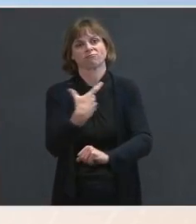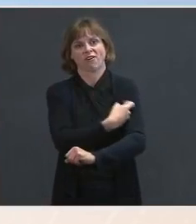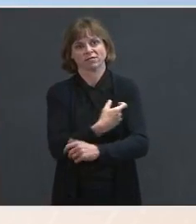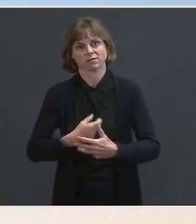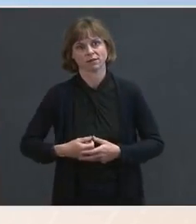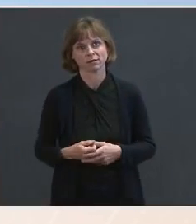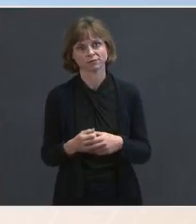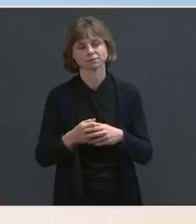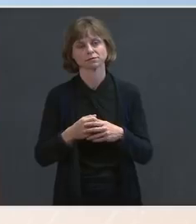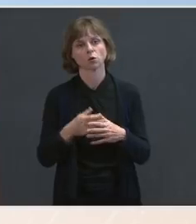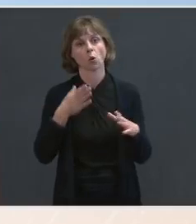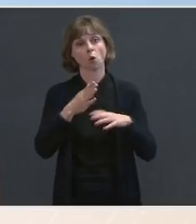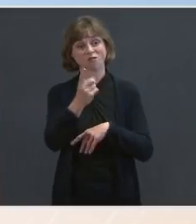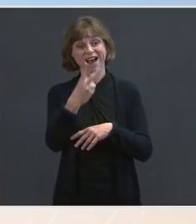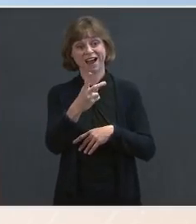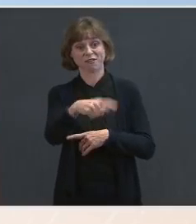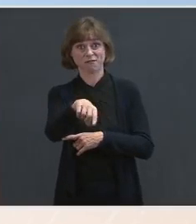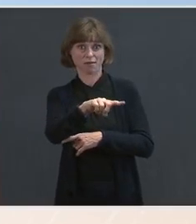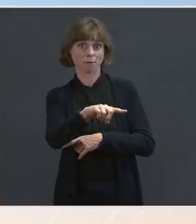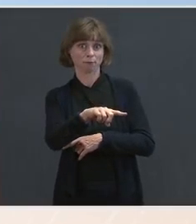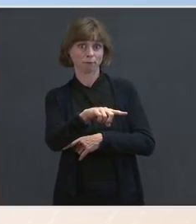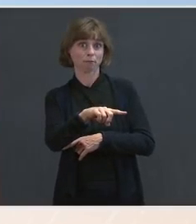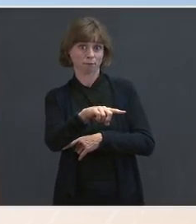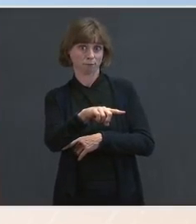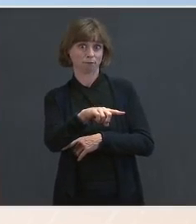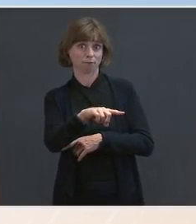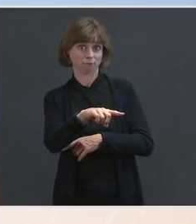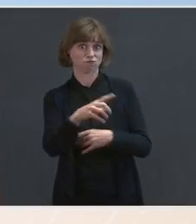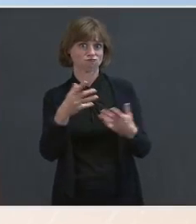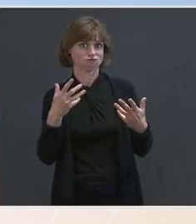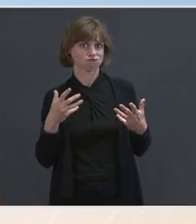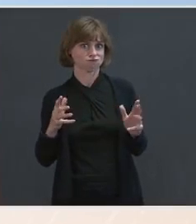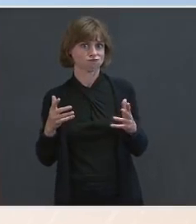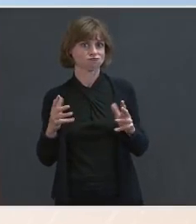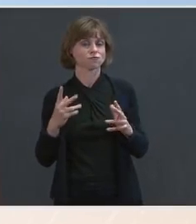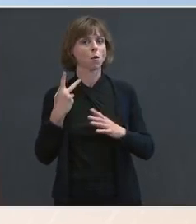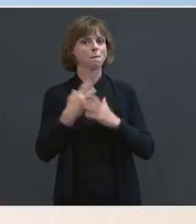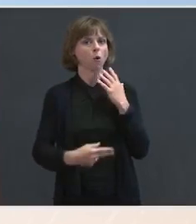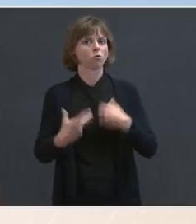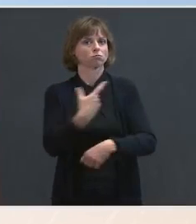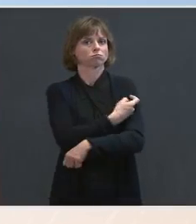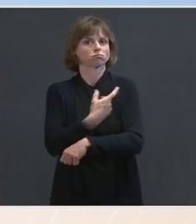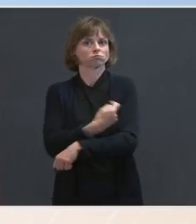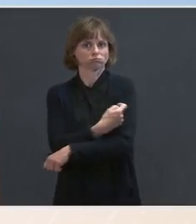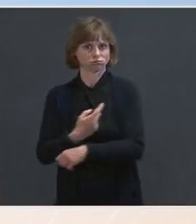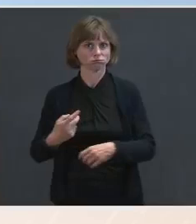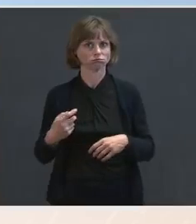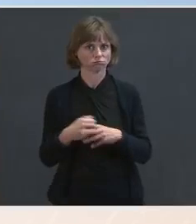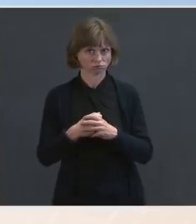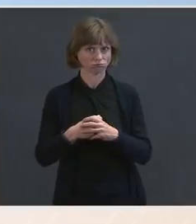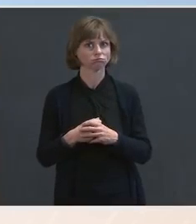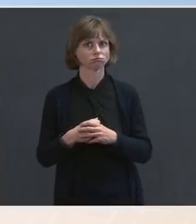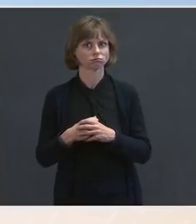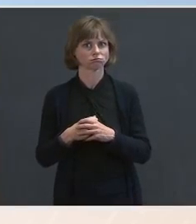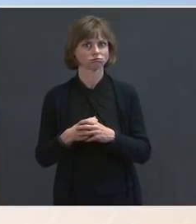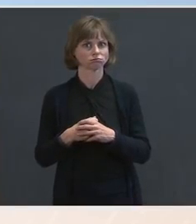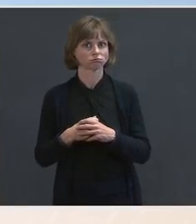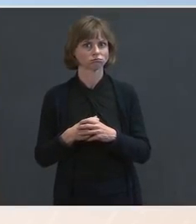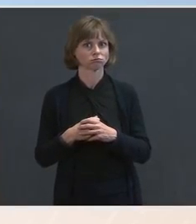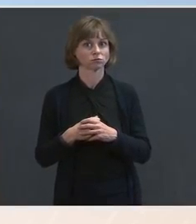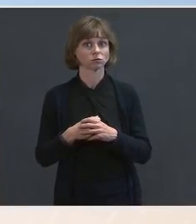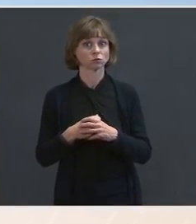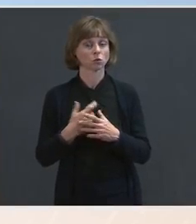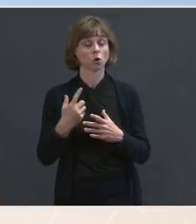more than half of them having gotten both vaccines. And we're making sure that equity is at